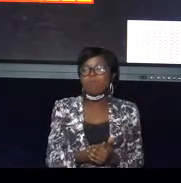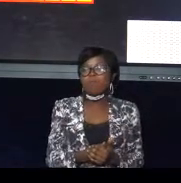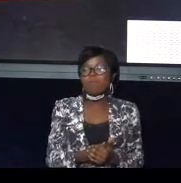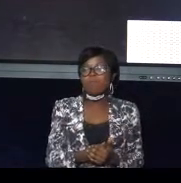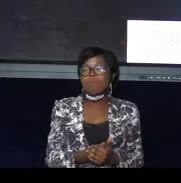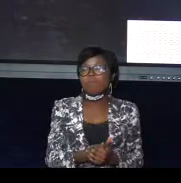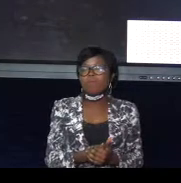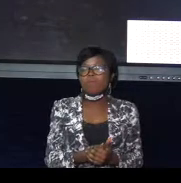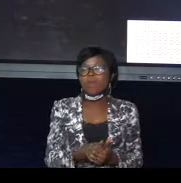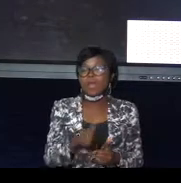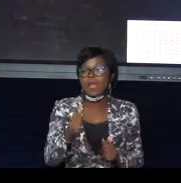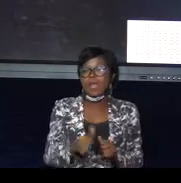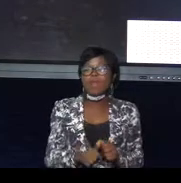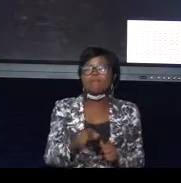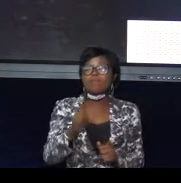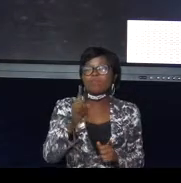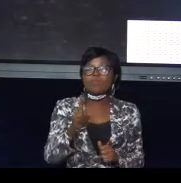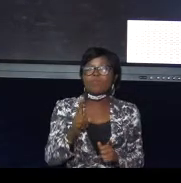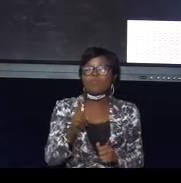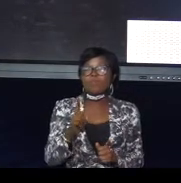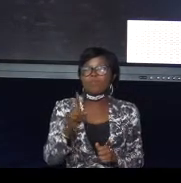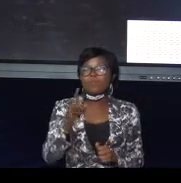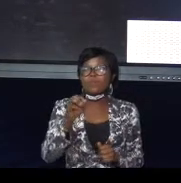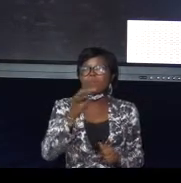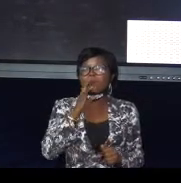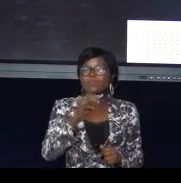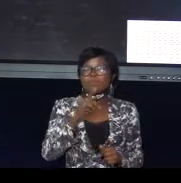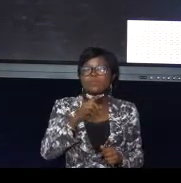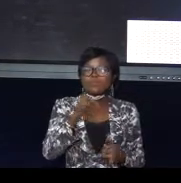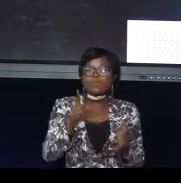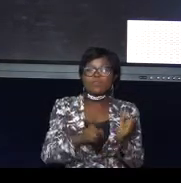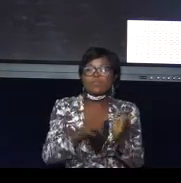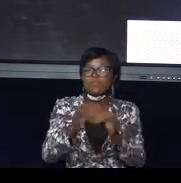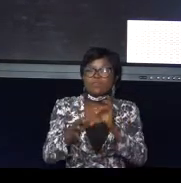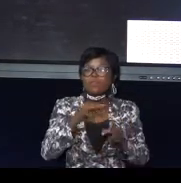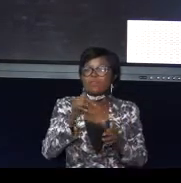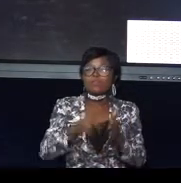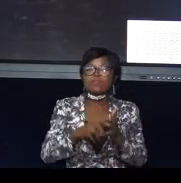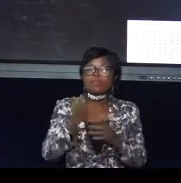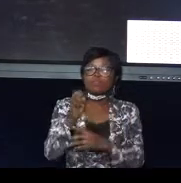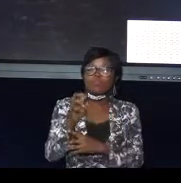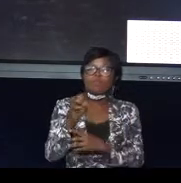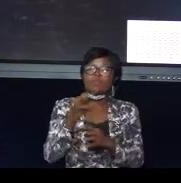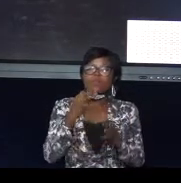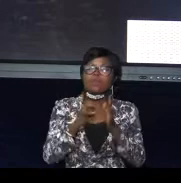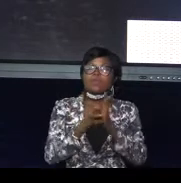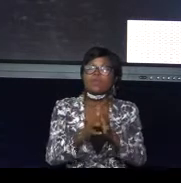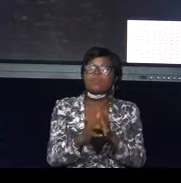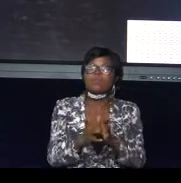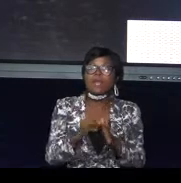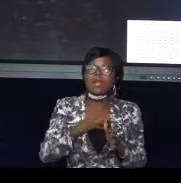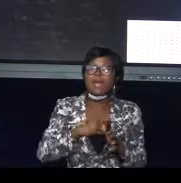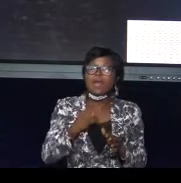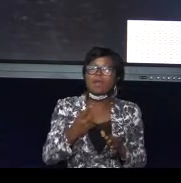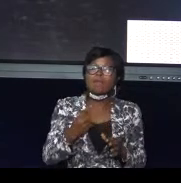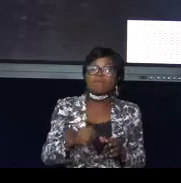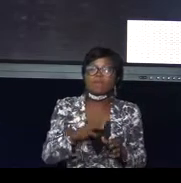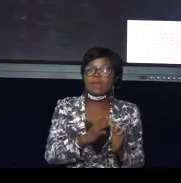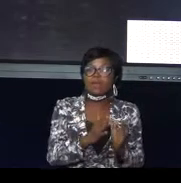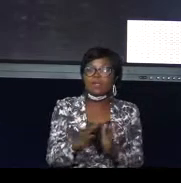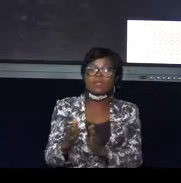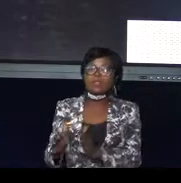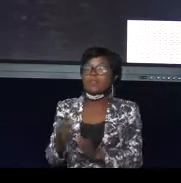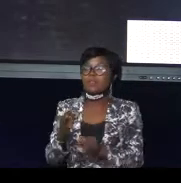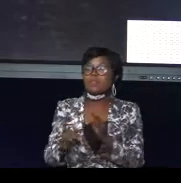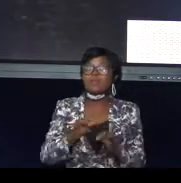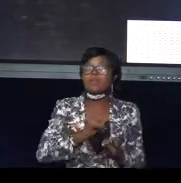again. Every number is a factor of itself, so I can arrange it. So you can see if this is 12, then I've arranged it 12 vertically.